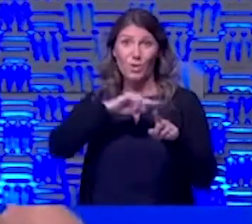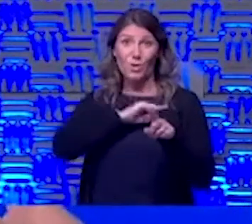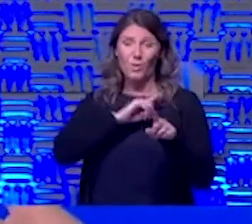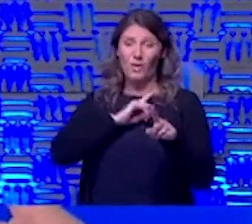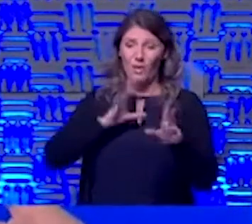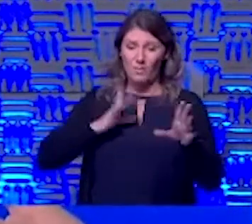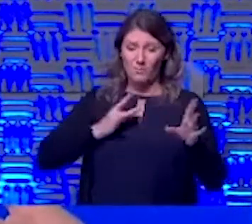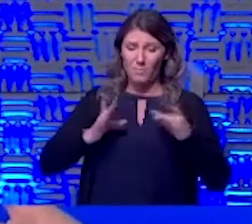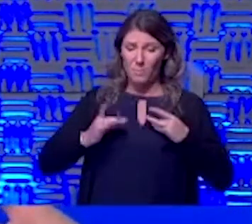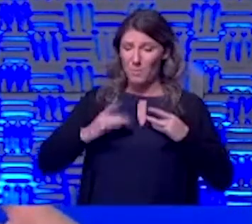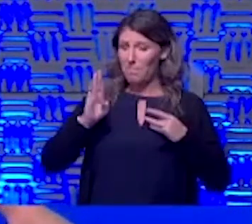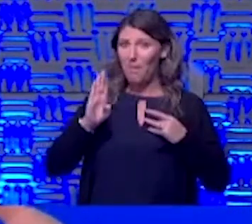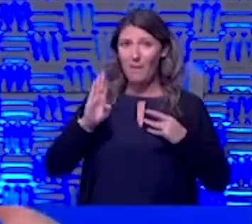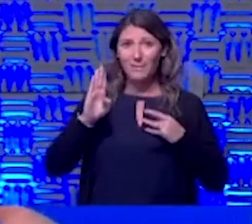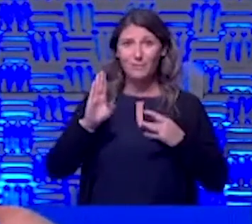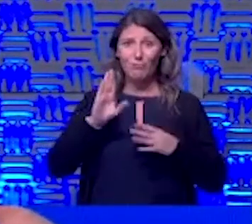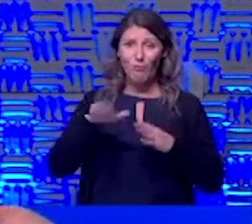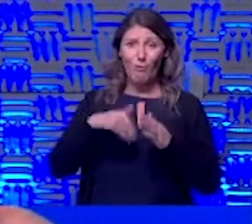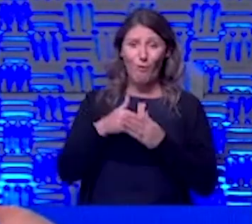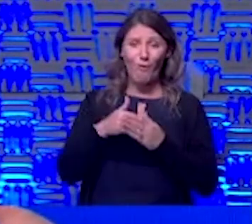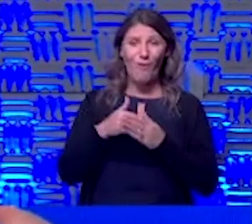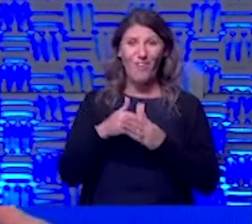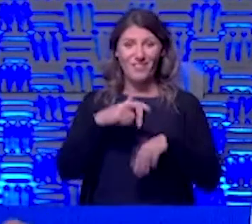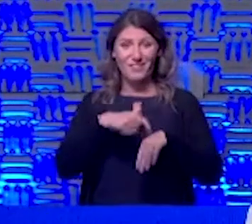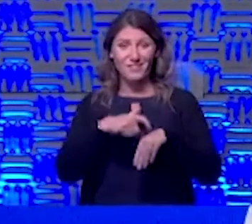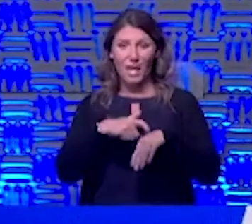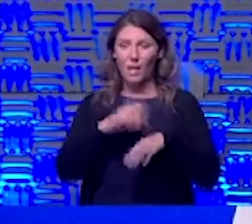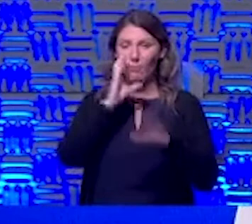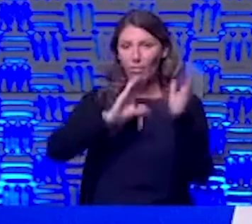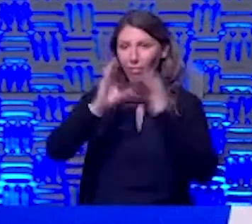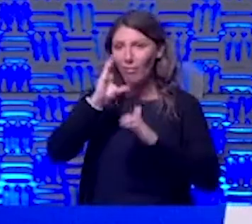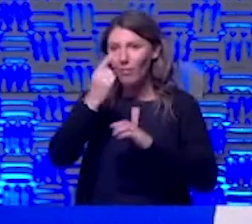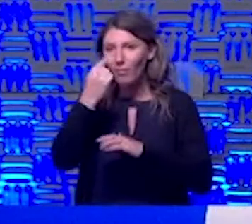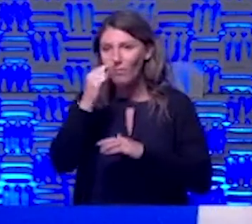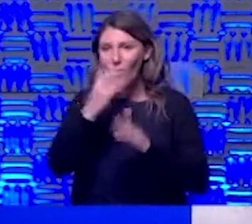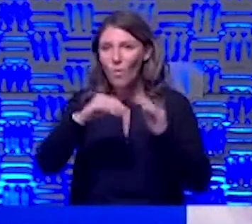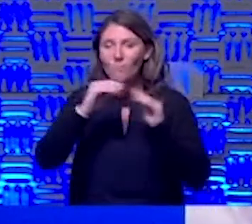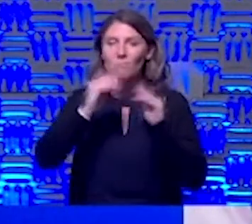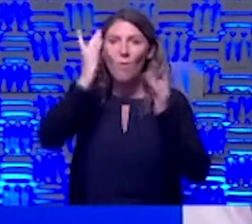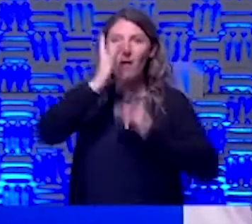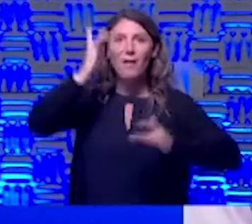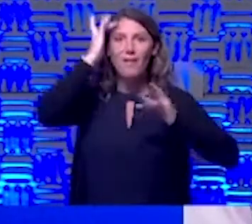all the time. It's not like we got to go out and find more bacteria or more viruses out there.